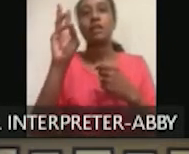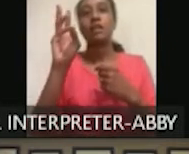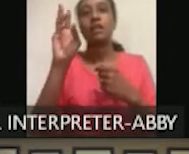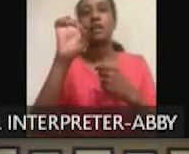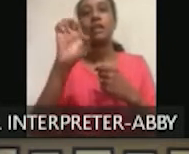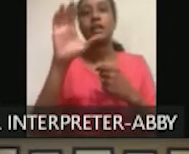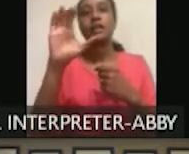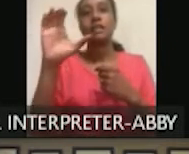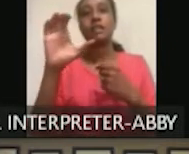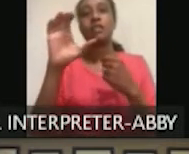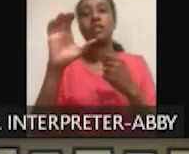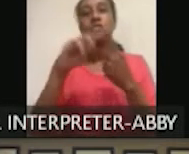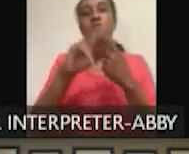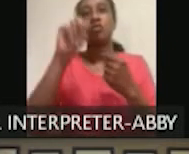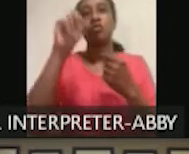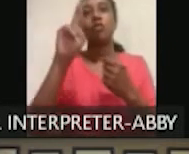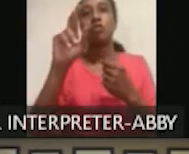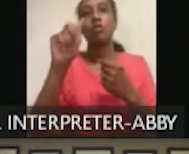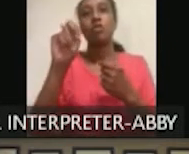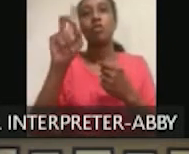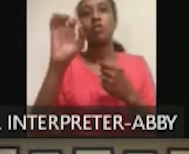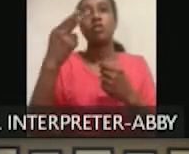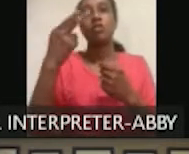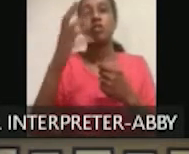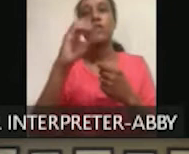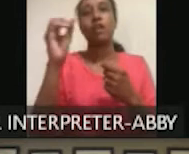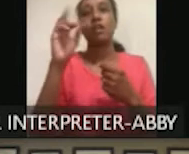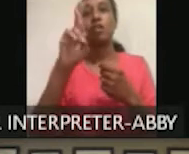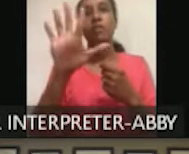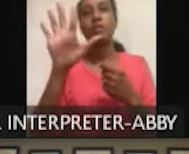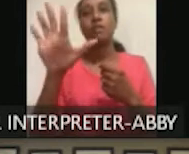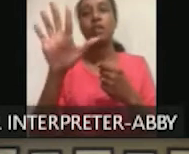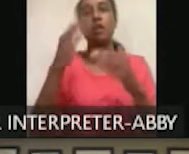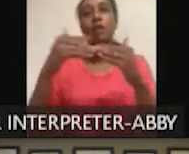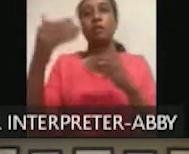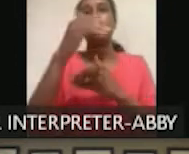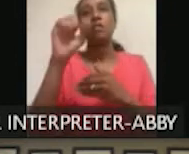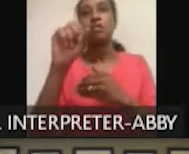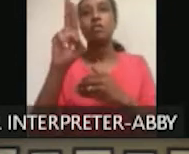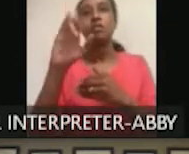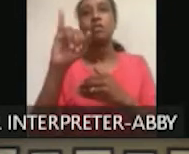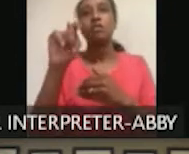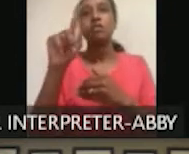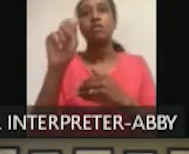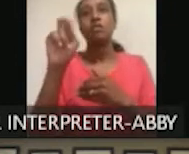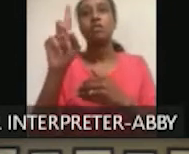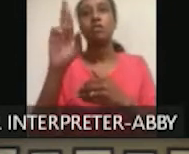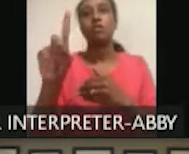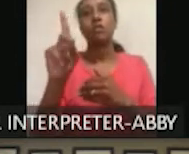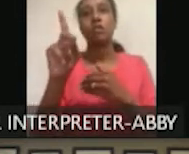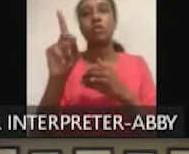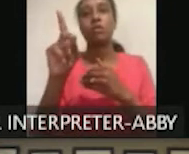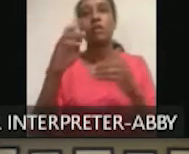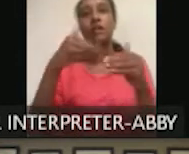beyond Randolph Road, and R55 to the east beyond Suitland Road. Next slide,